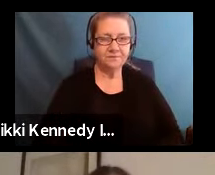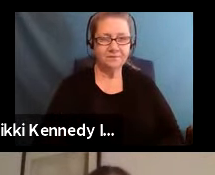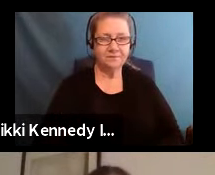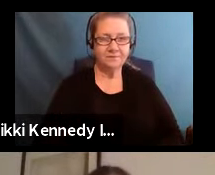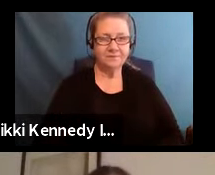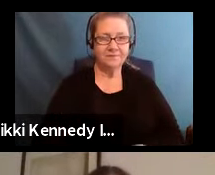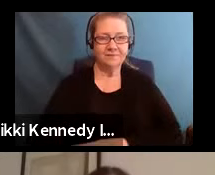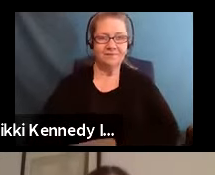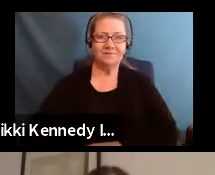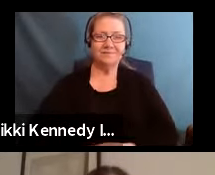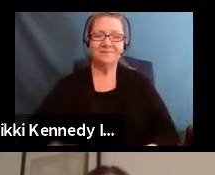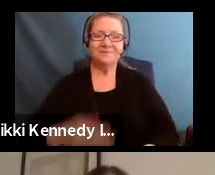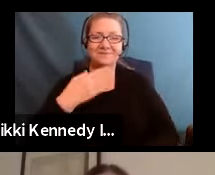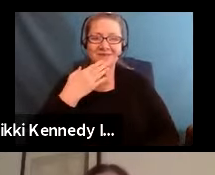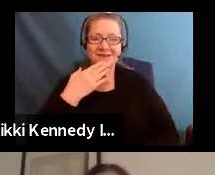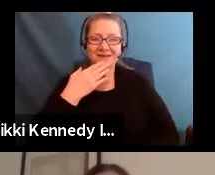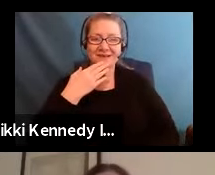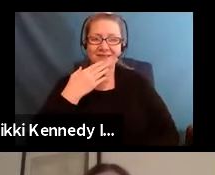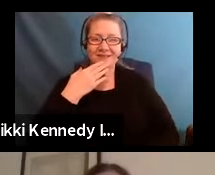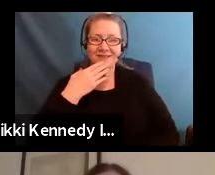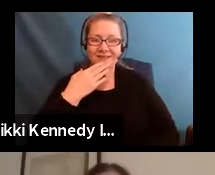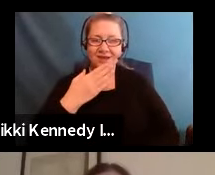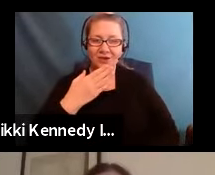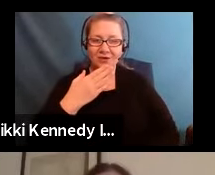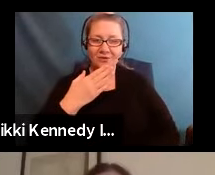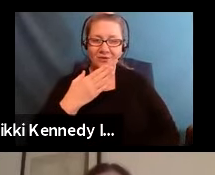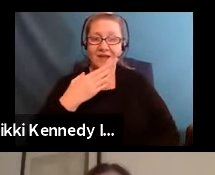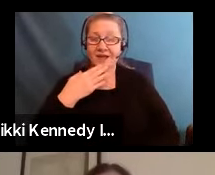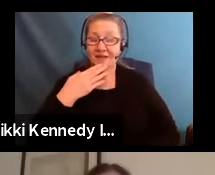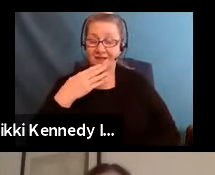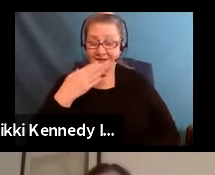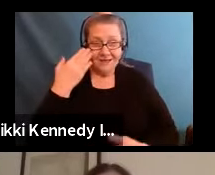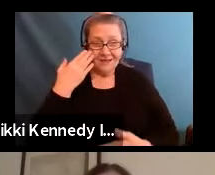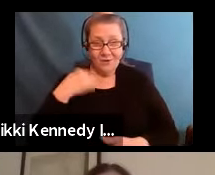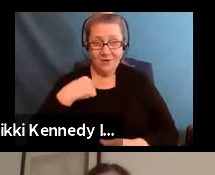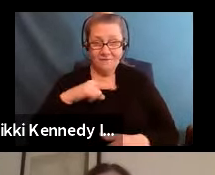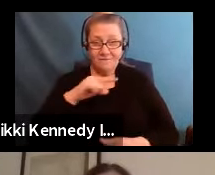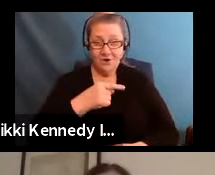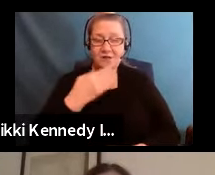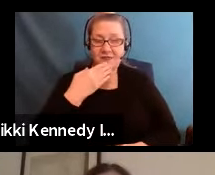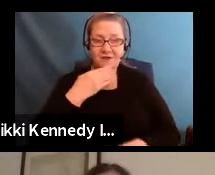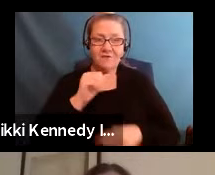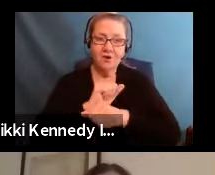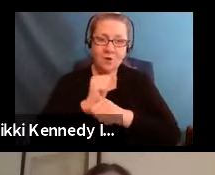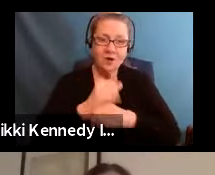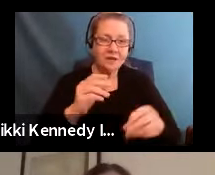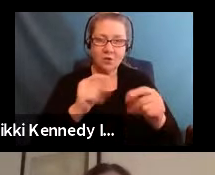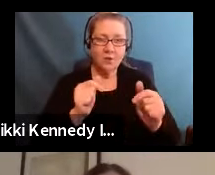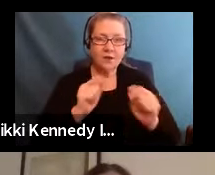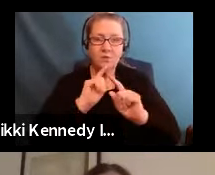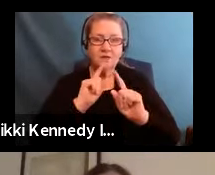Thank you. I expect to go first, but first of all, thank you for your work and the quick response and the opportunity to